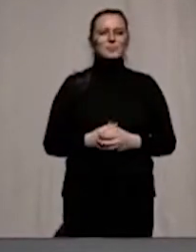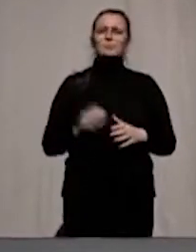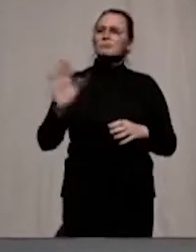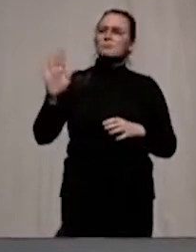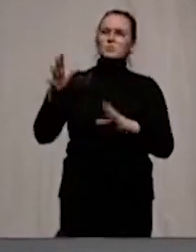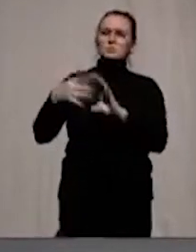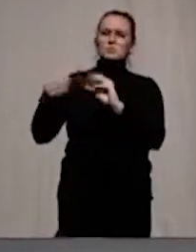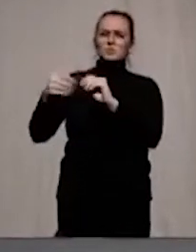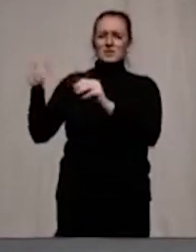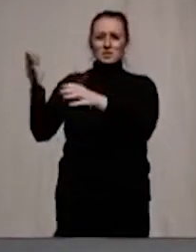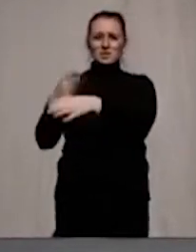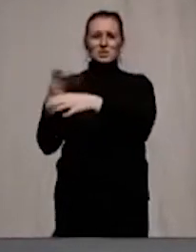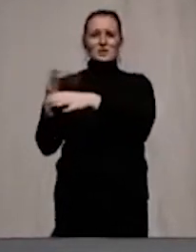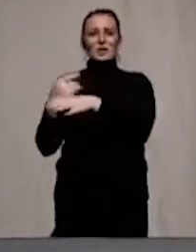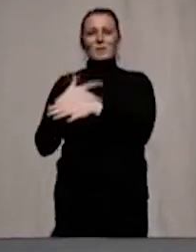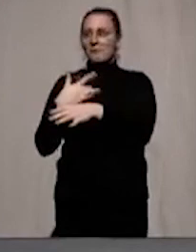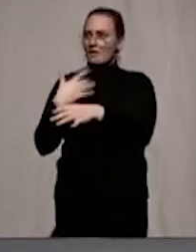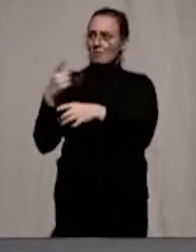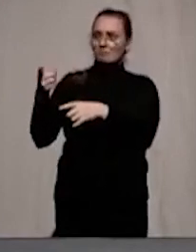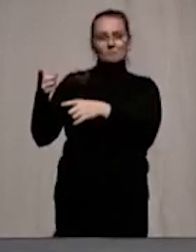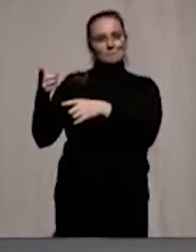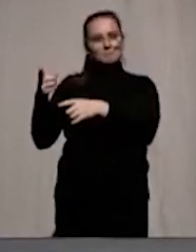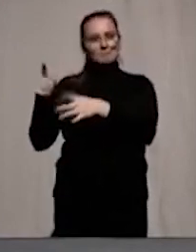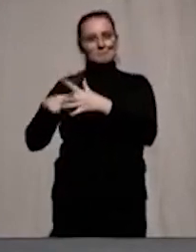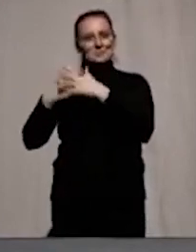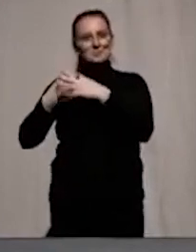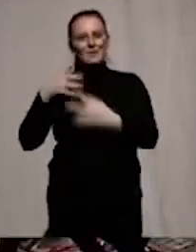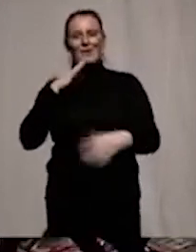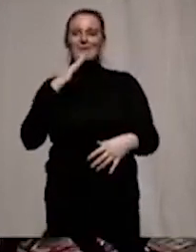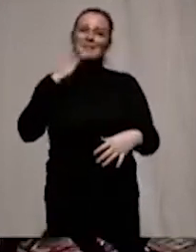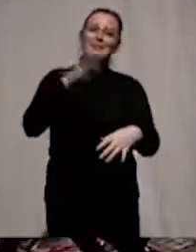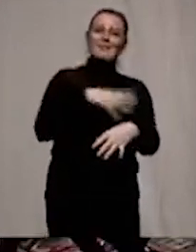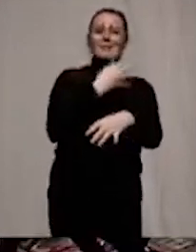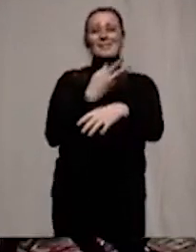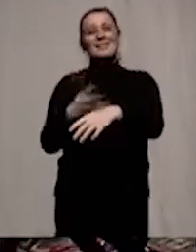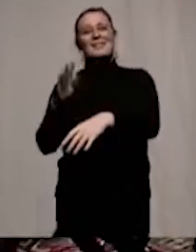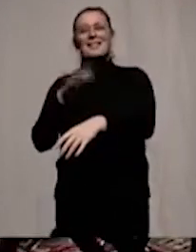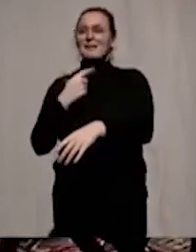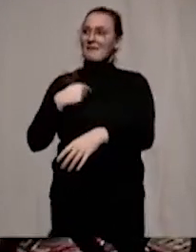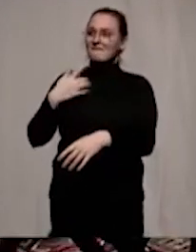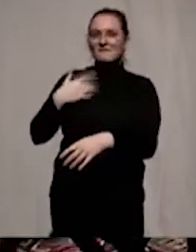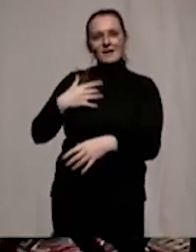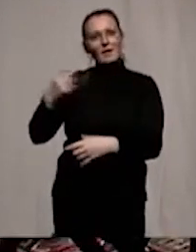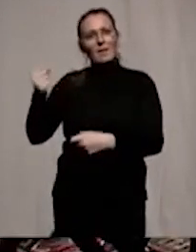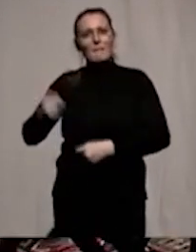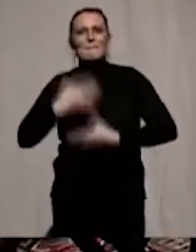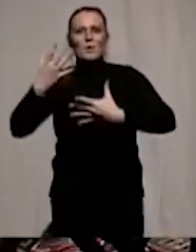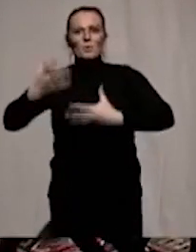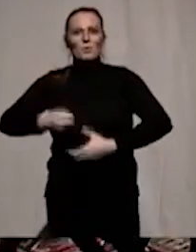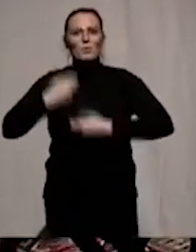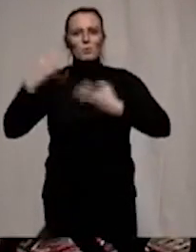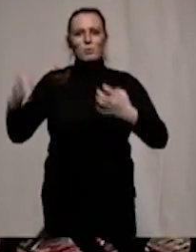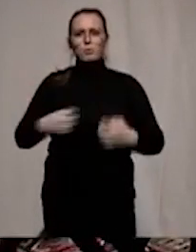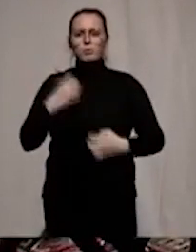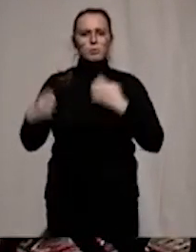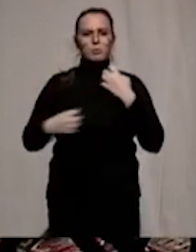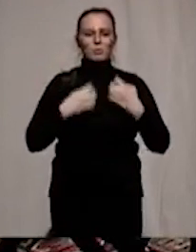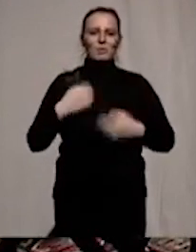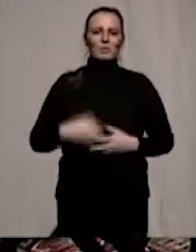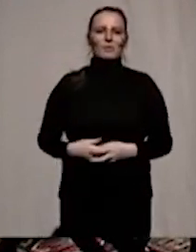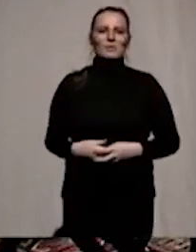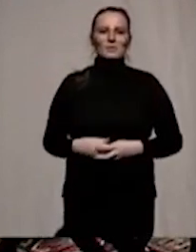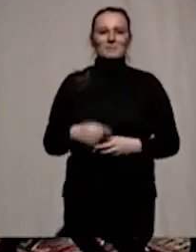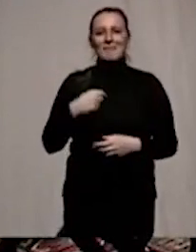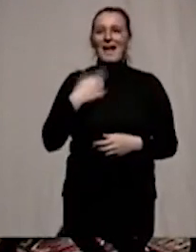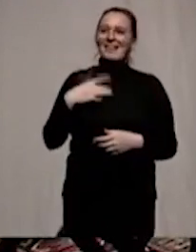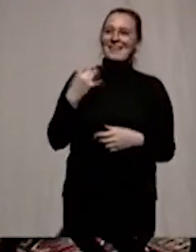almost felt like you were gonna break into song, because you were like, I could feel the emotion bursting out of you. And I do like to pretend I live in a